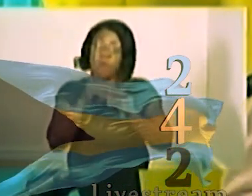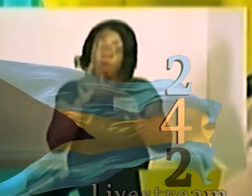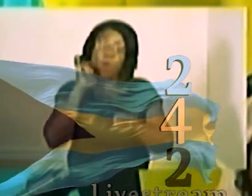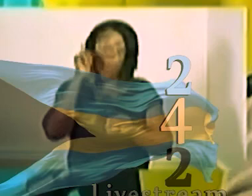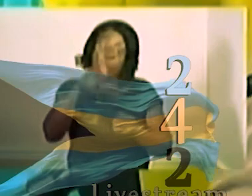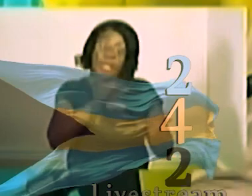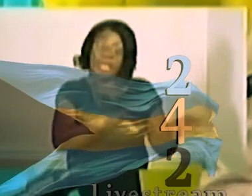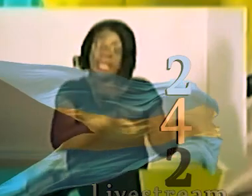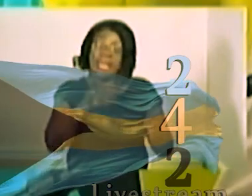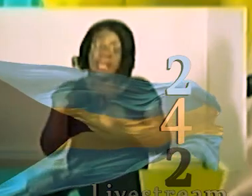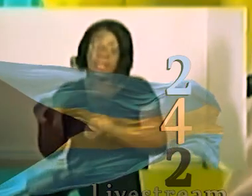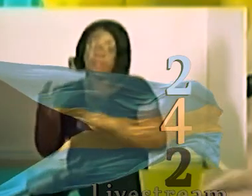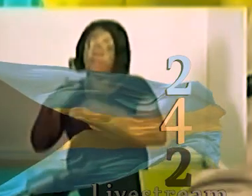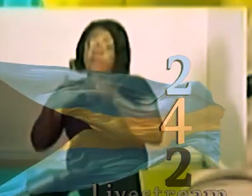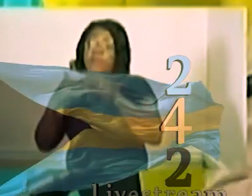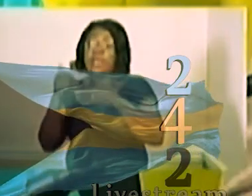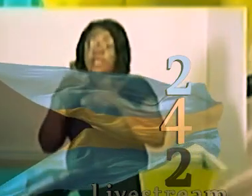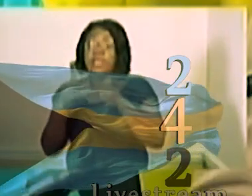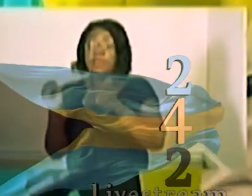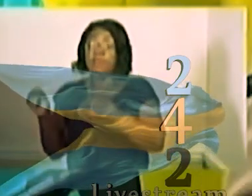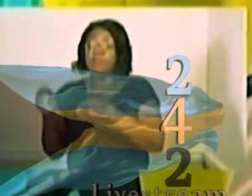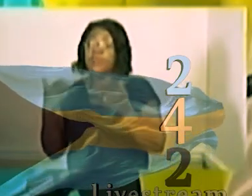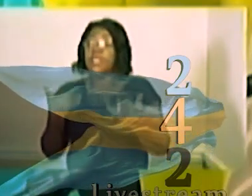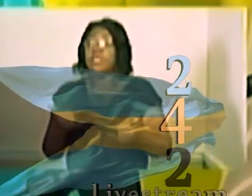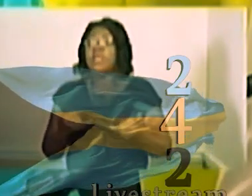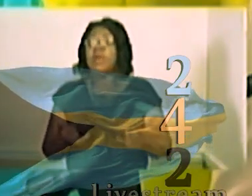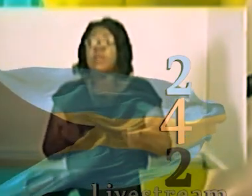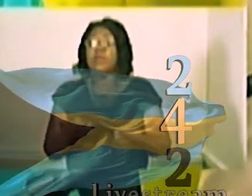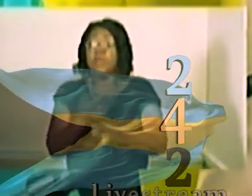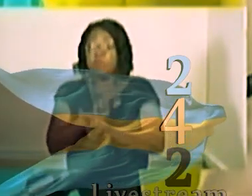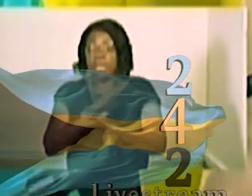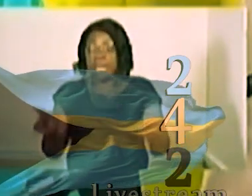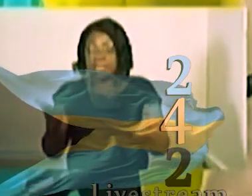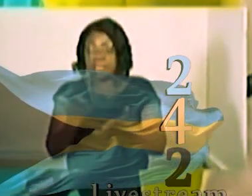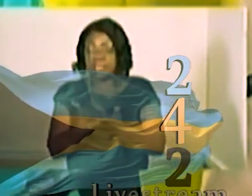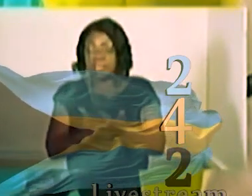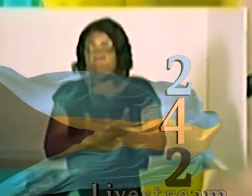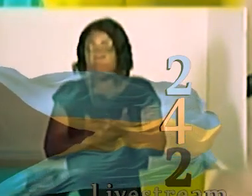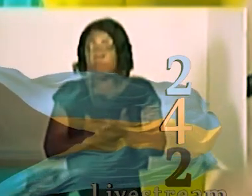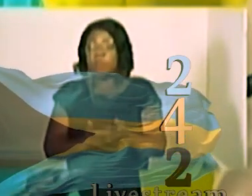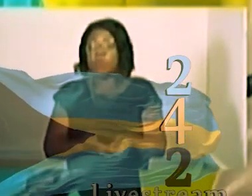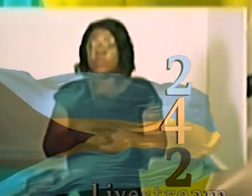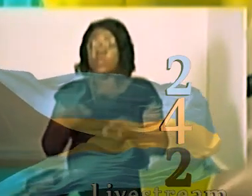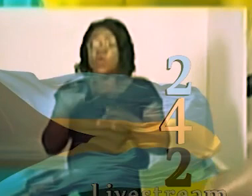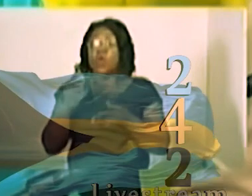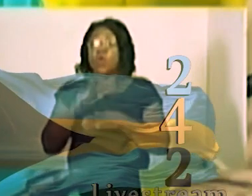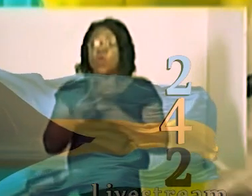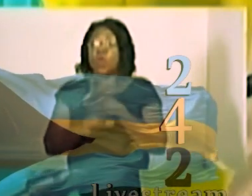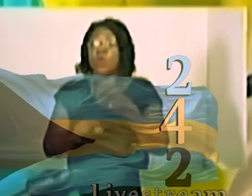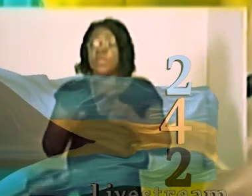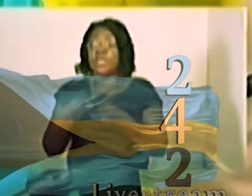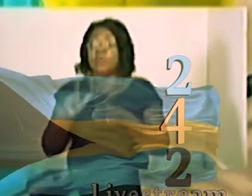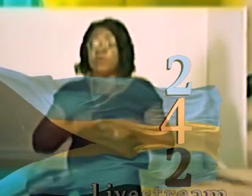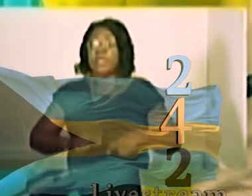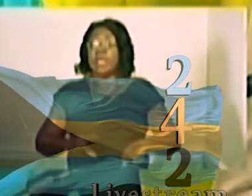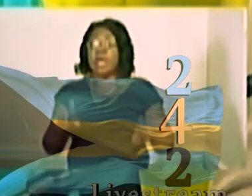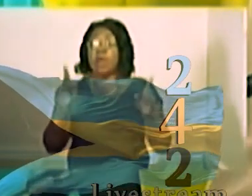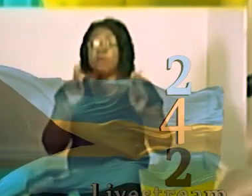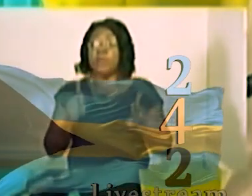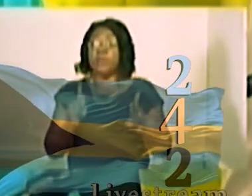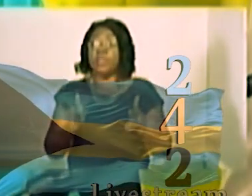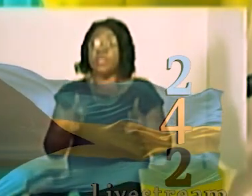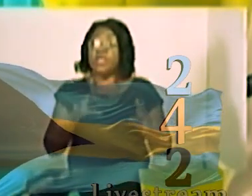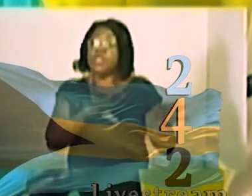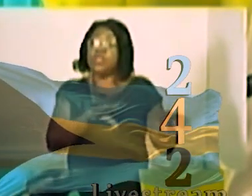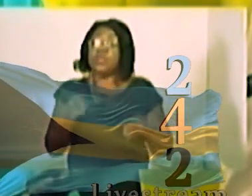time. That was the prediction. But now that we are relaxing some of those quarantine regulations, we'll be able to allow people to leave maybe